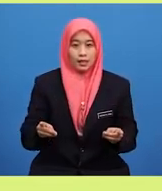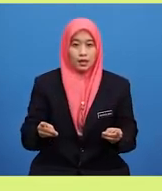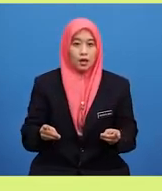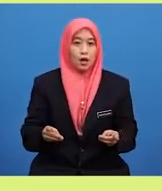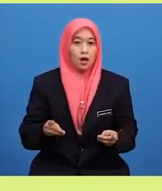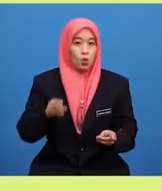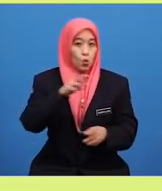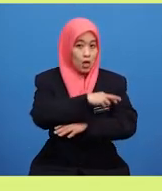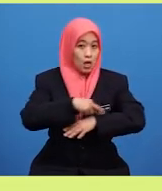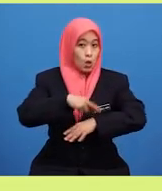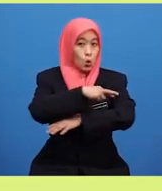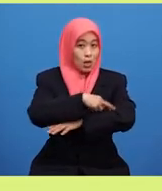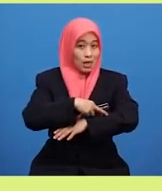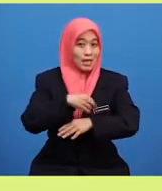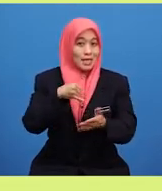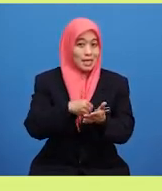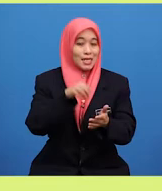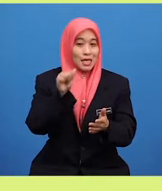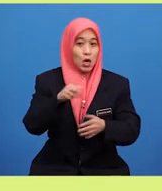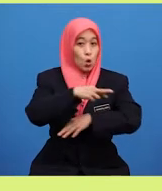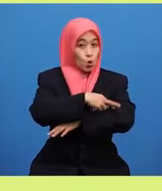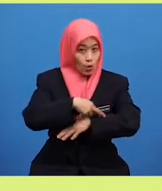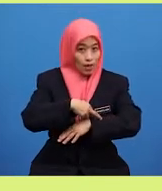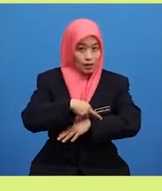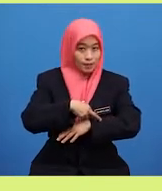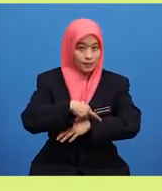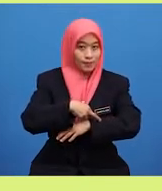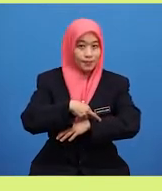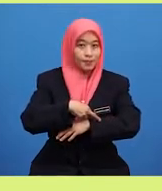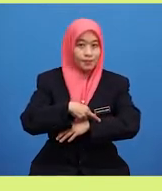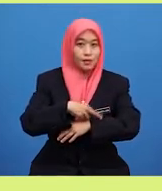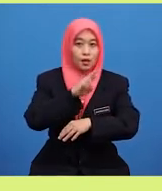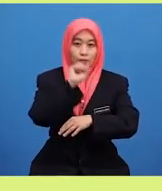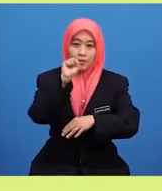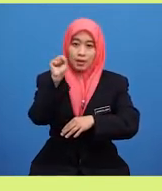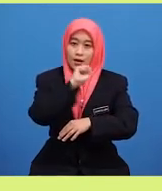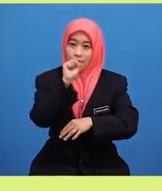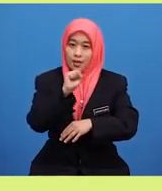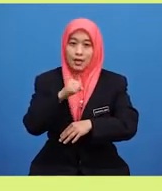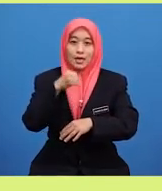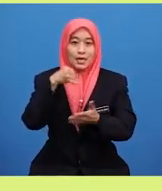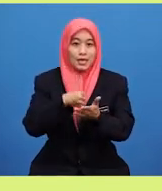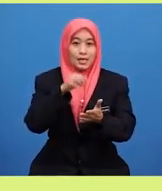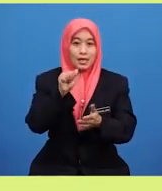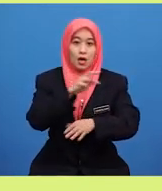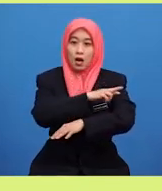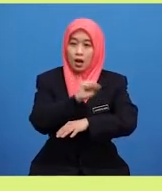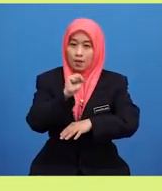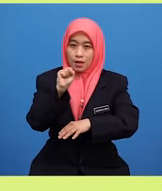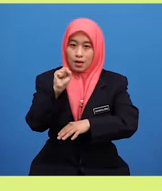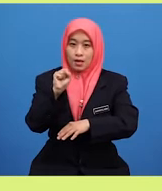ruler, it's a ruler. Rubber, rubber, it's a rubber.